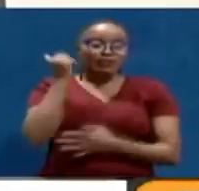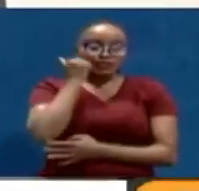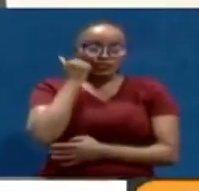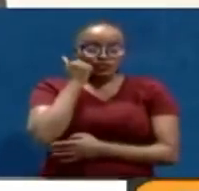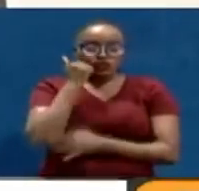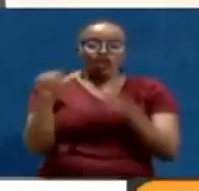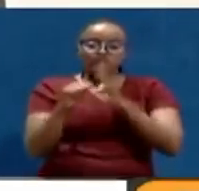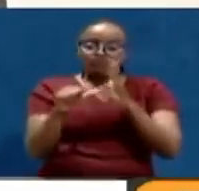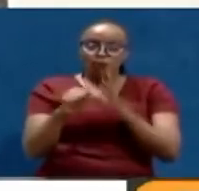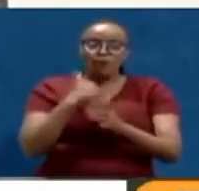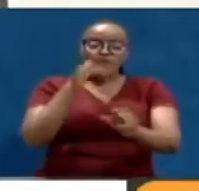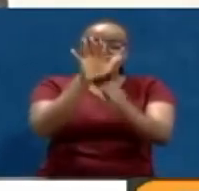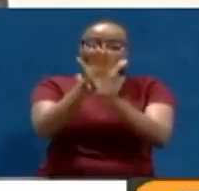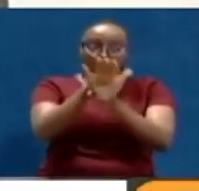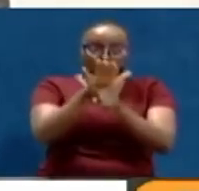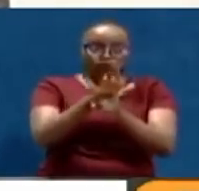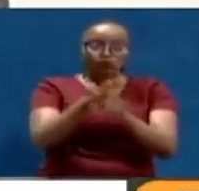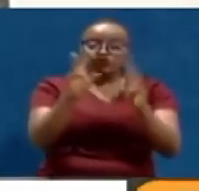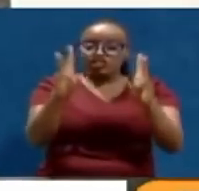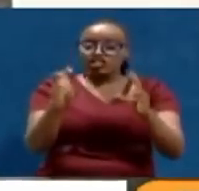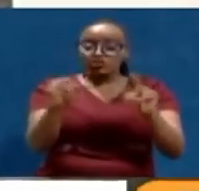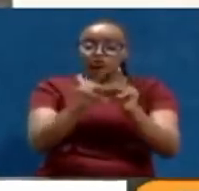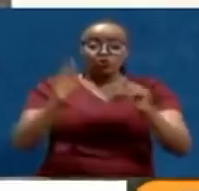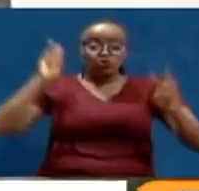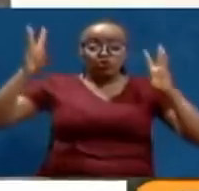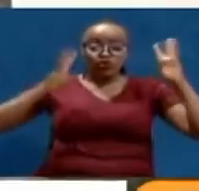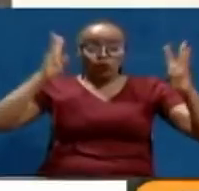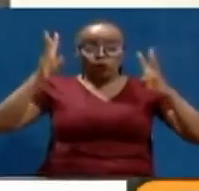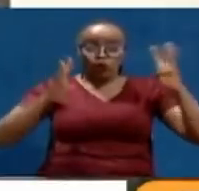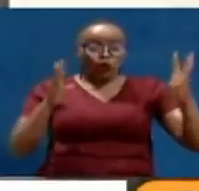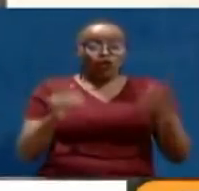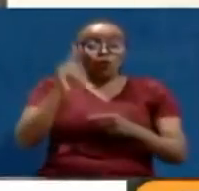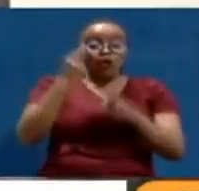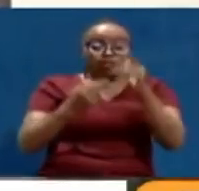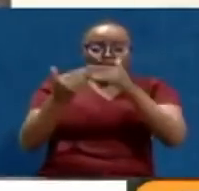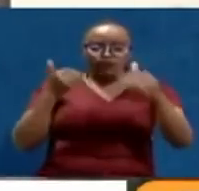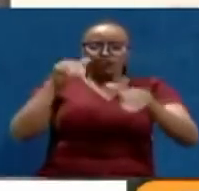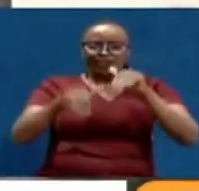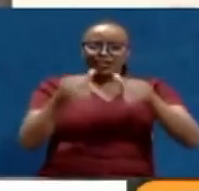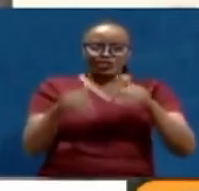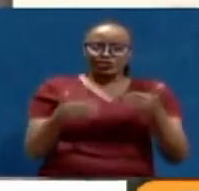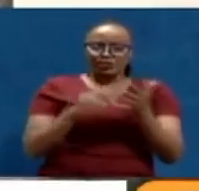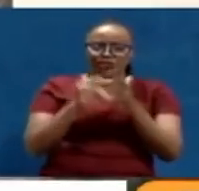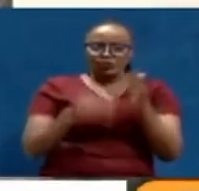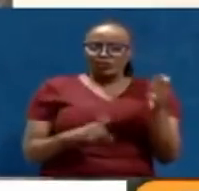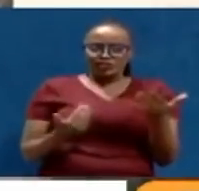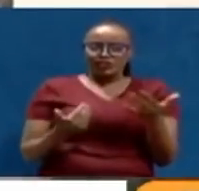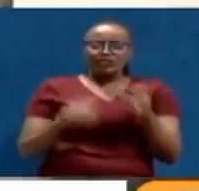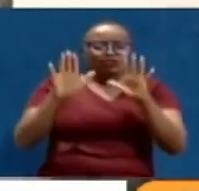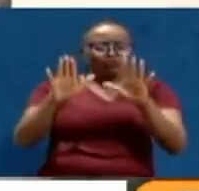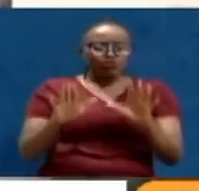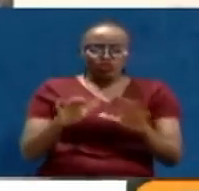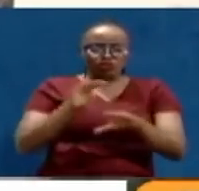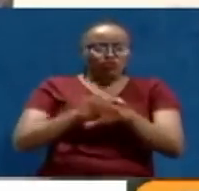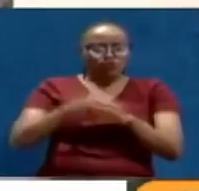bring a lot of issues around and tension just 1 year before election, which may not be necessary for